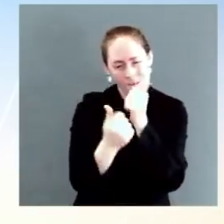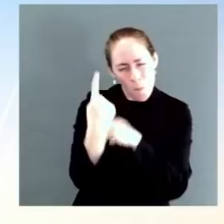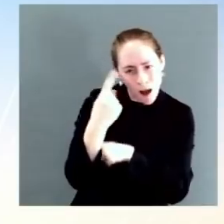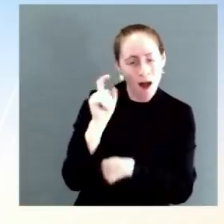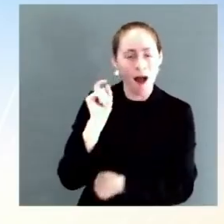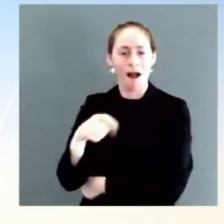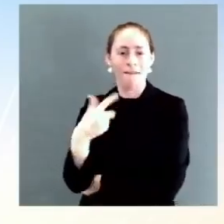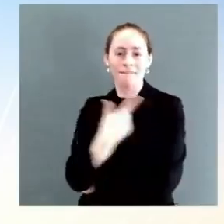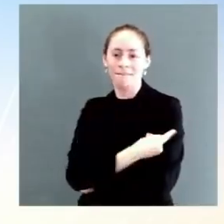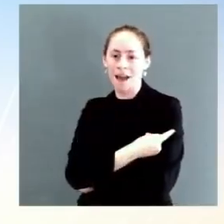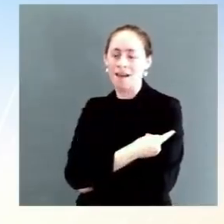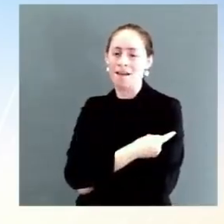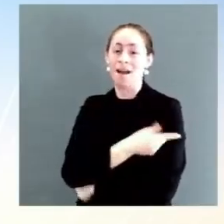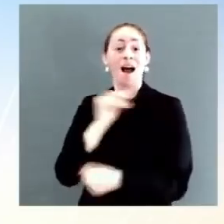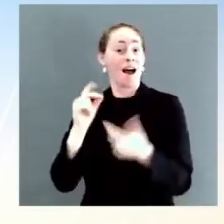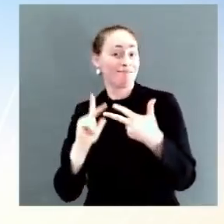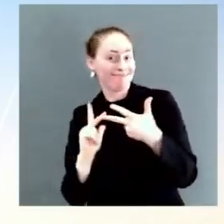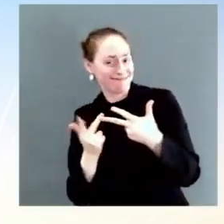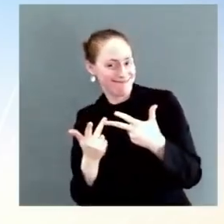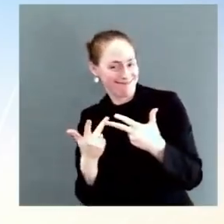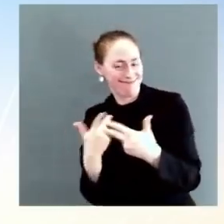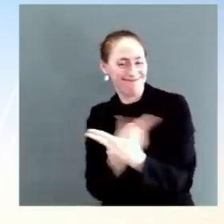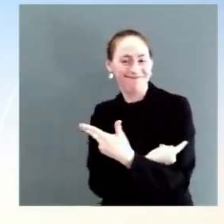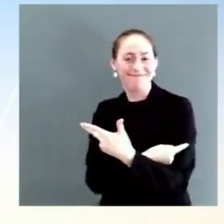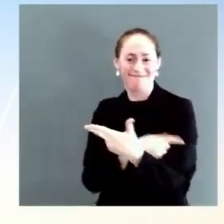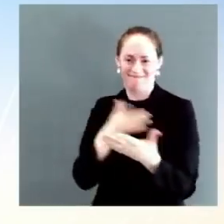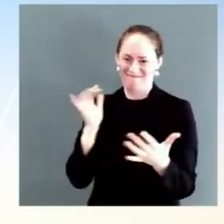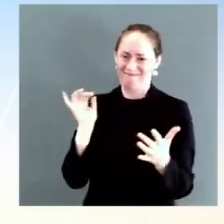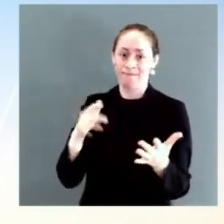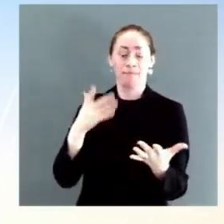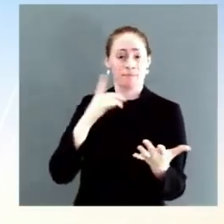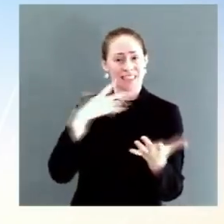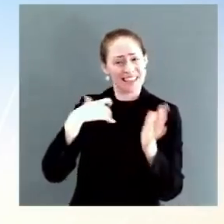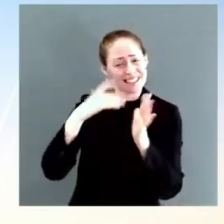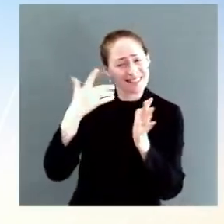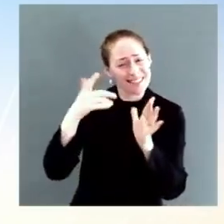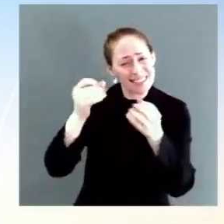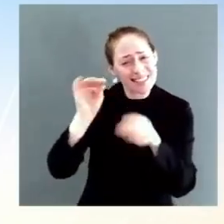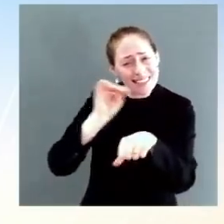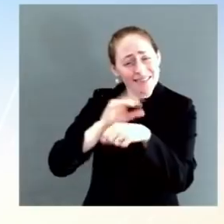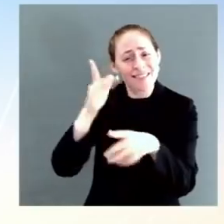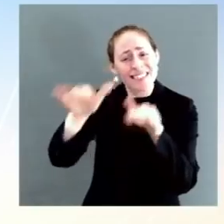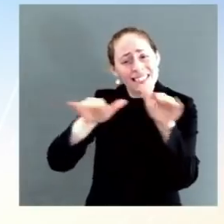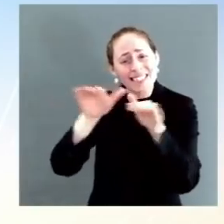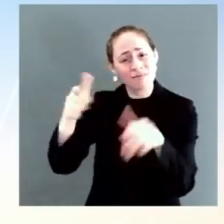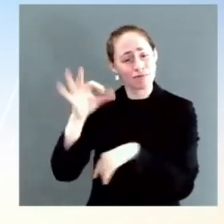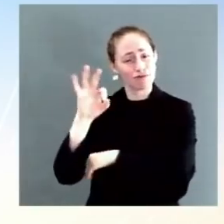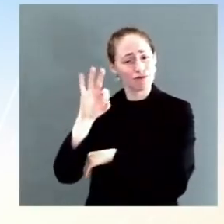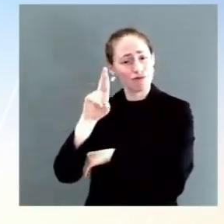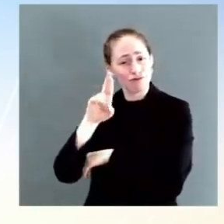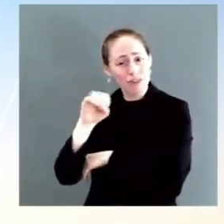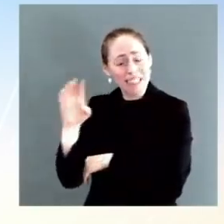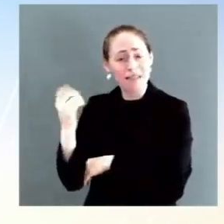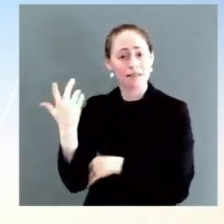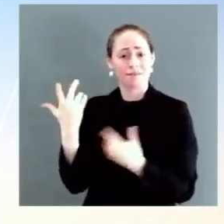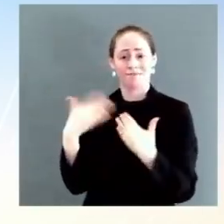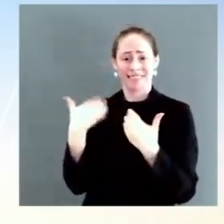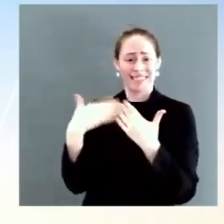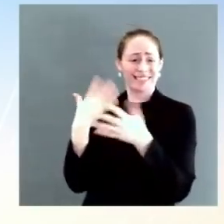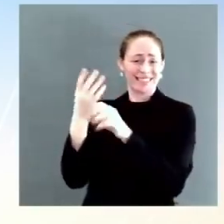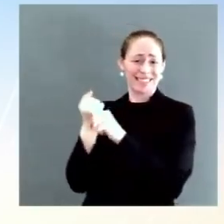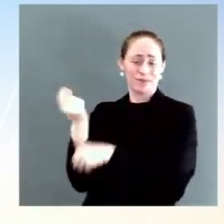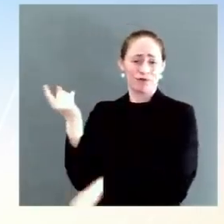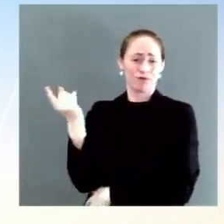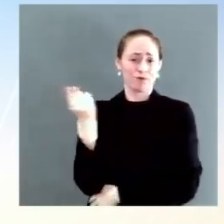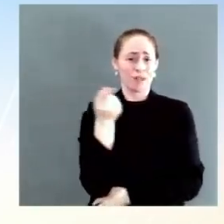free, make the boosters free, make them available. The president will talk more about what we're going to do tomorrow, but we need the American people to do more